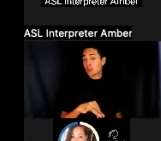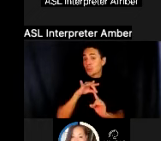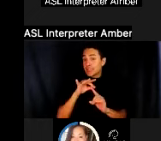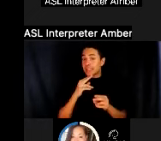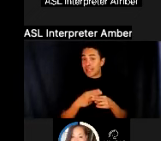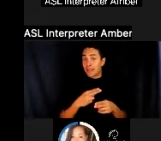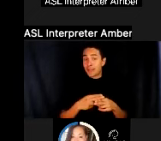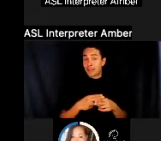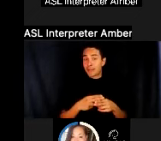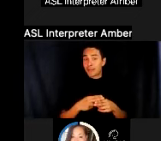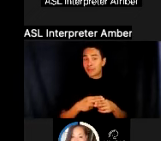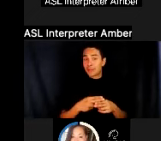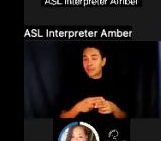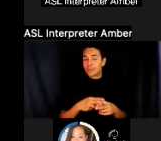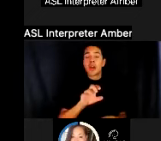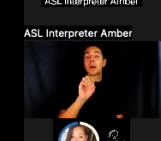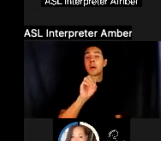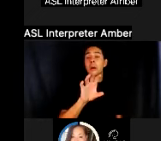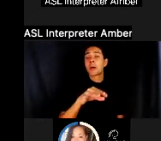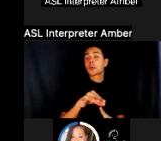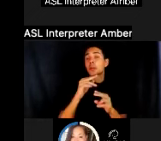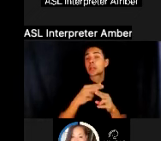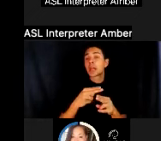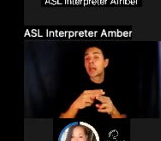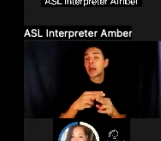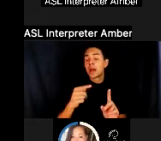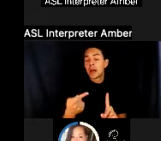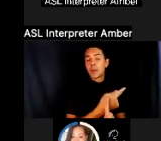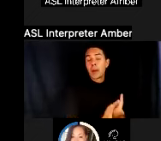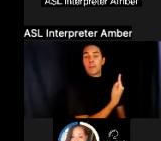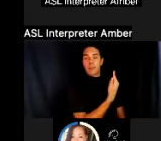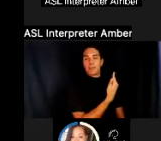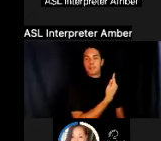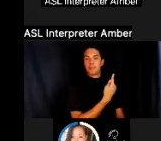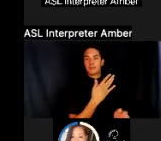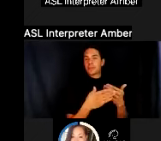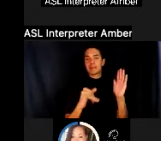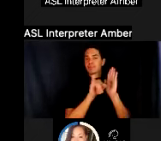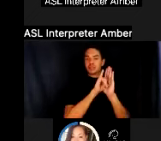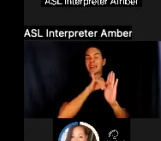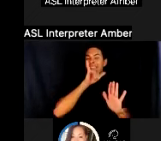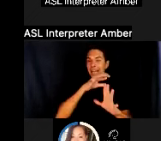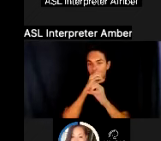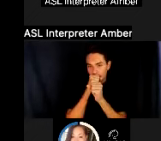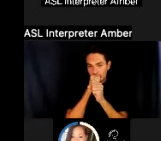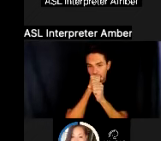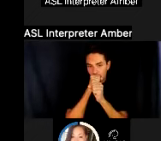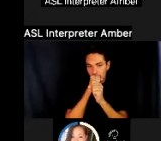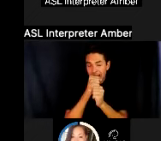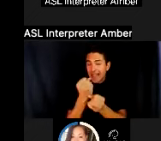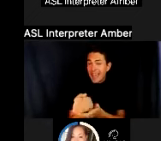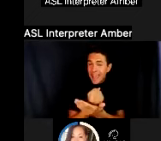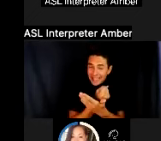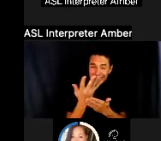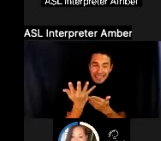could identify her as a victim, then even that is needs to be confidential. Everything, anything and